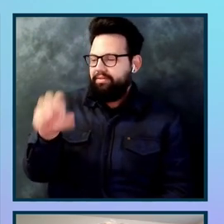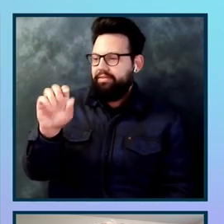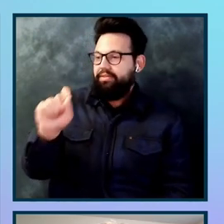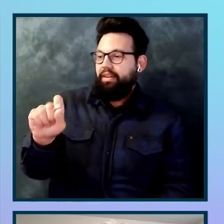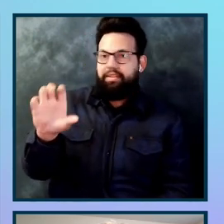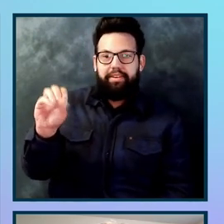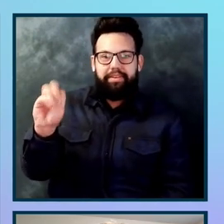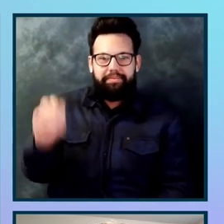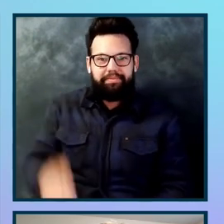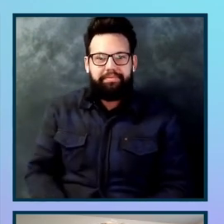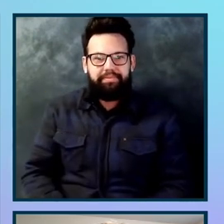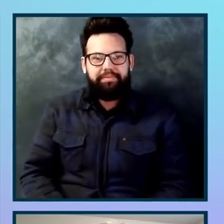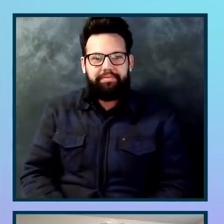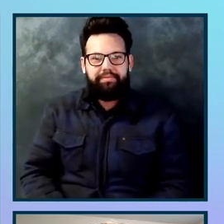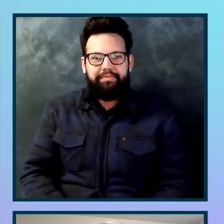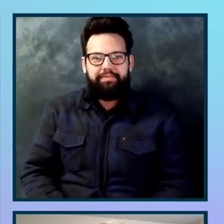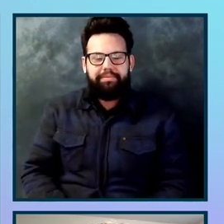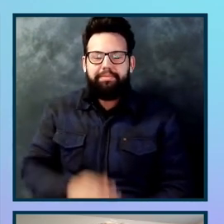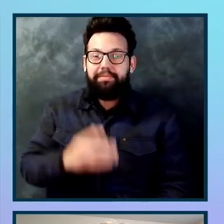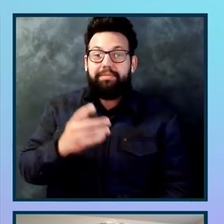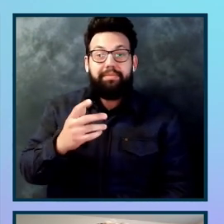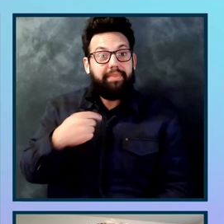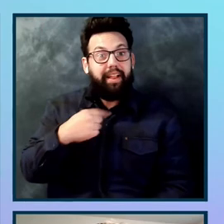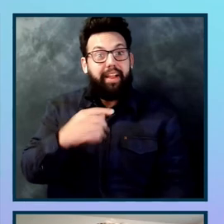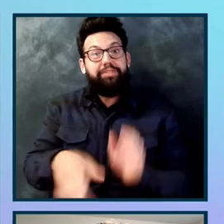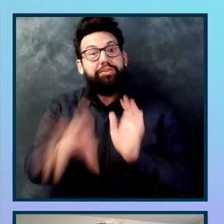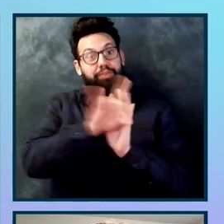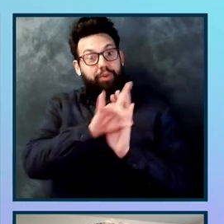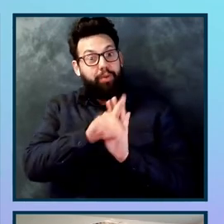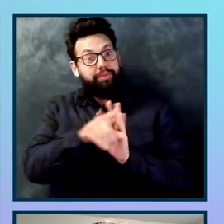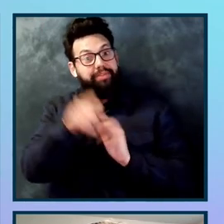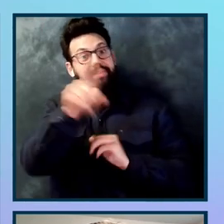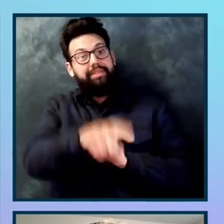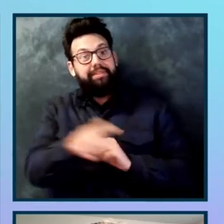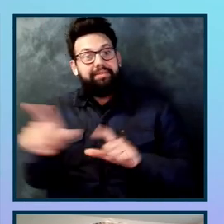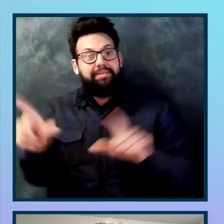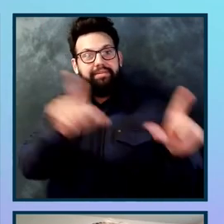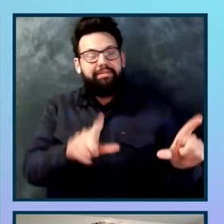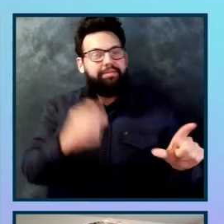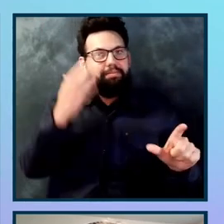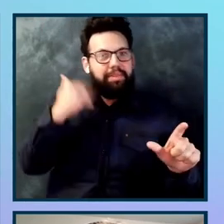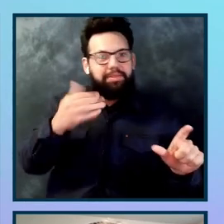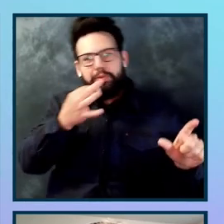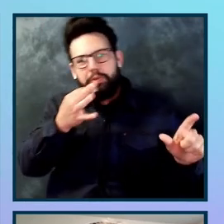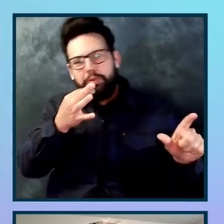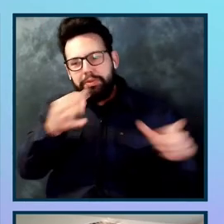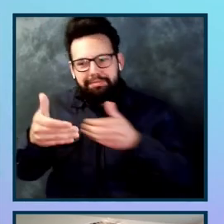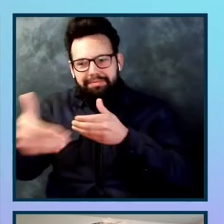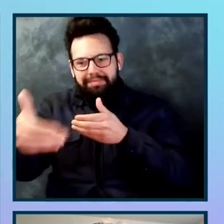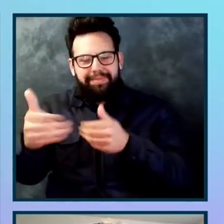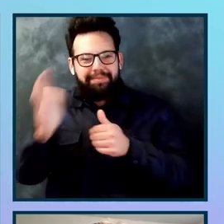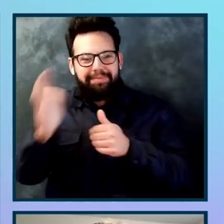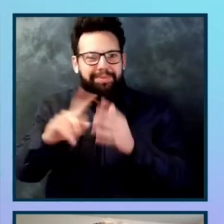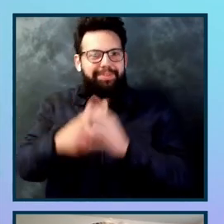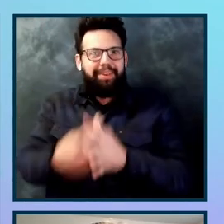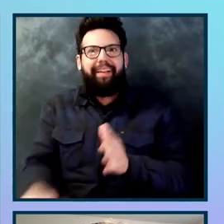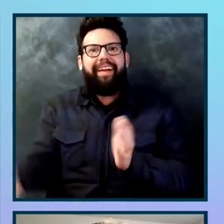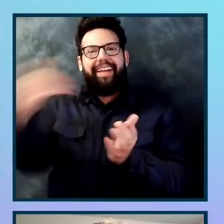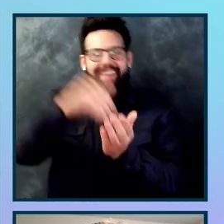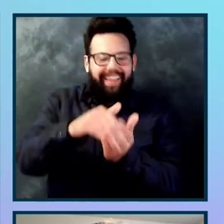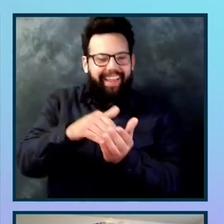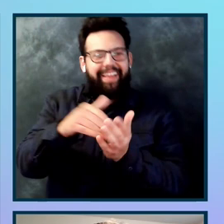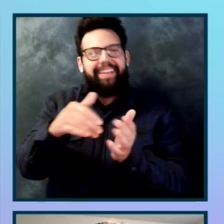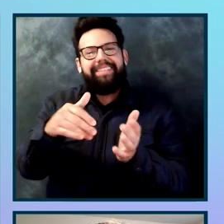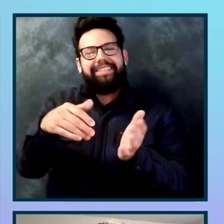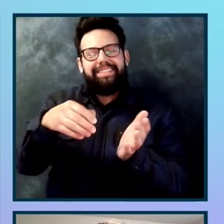And the reason I chose this site is because student loan payments are going to be resuming. And when they do, I bet a lot of people are going to